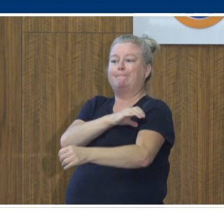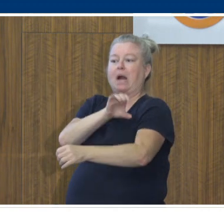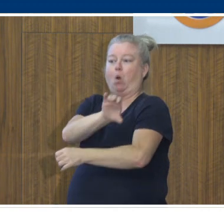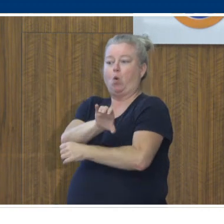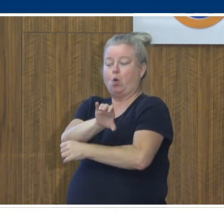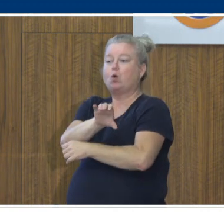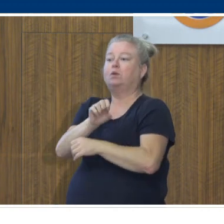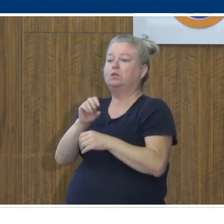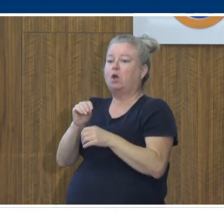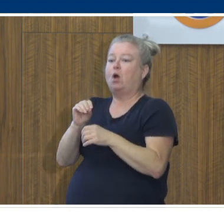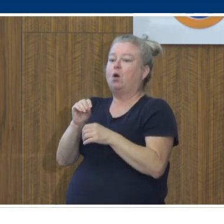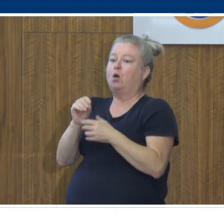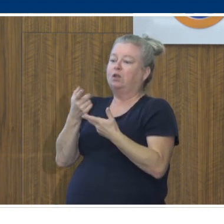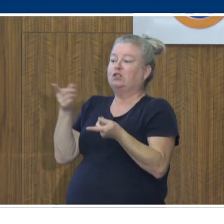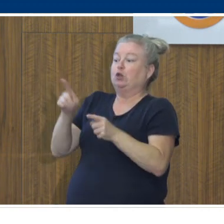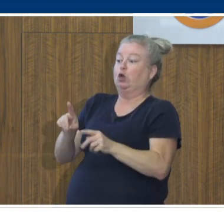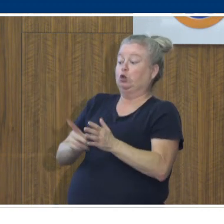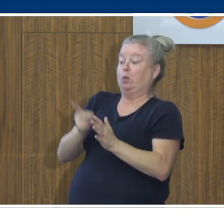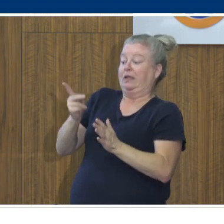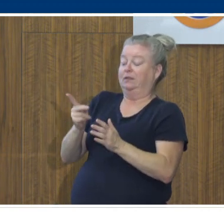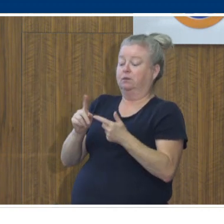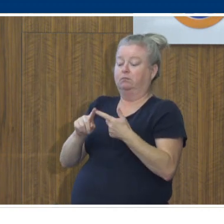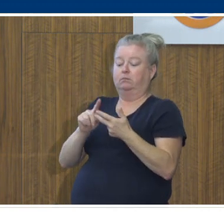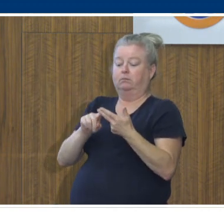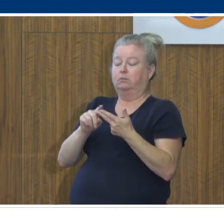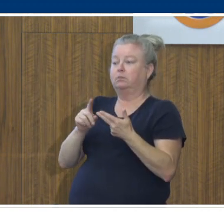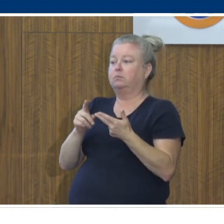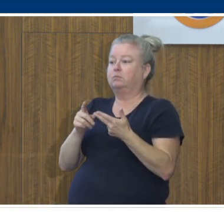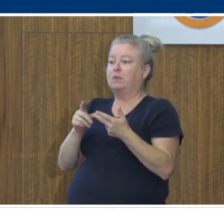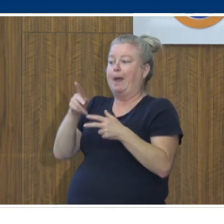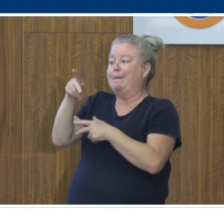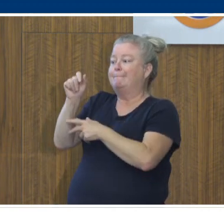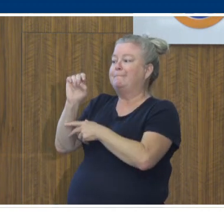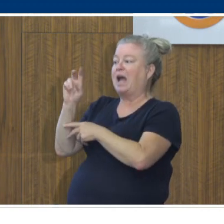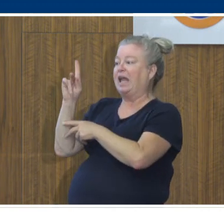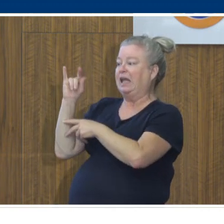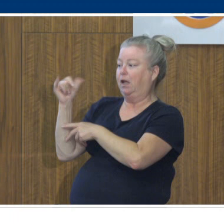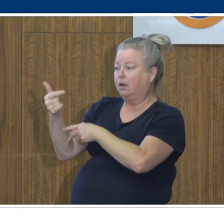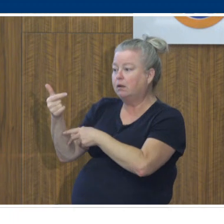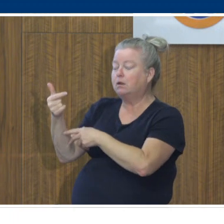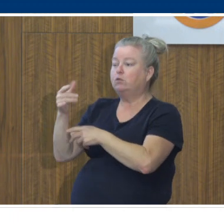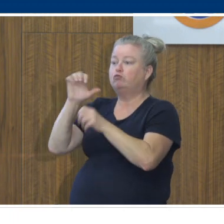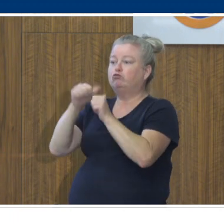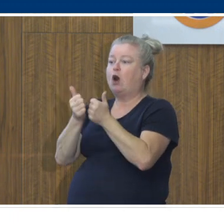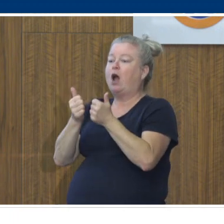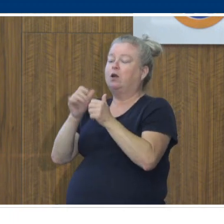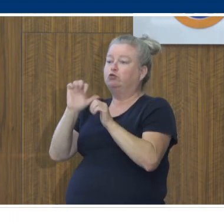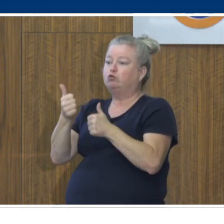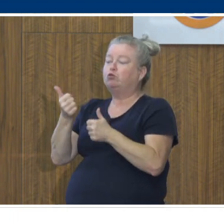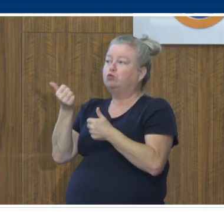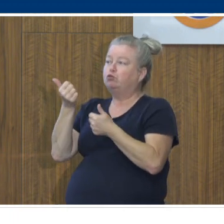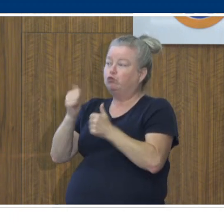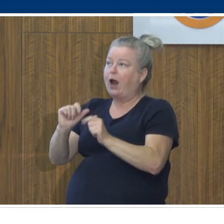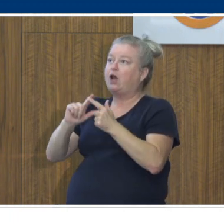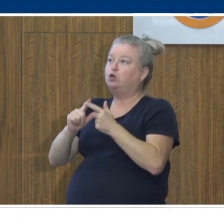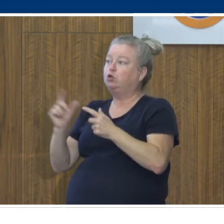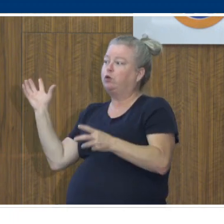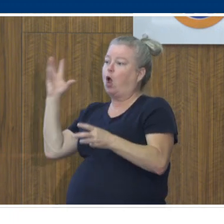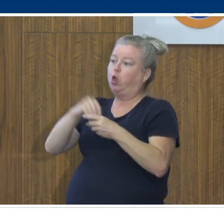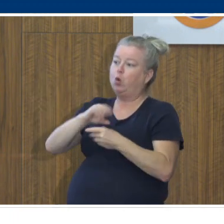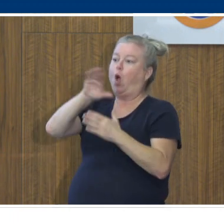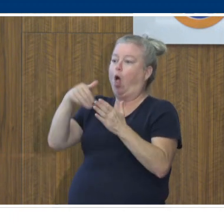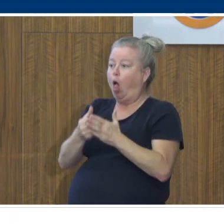has commonly occurred in 2 ways: packing, where the district is drawn to try to encompass all members of a minority group in just one district,